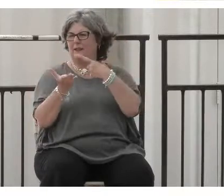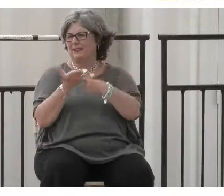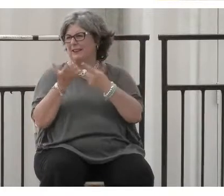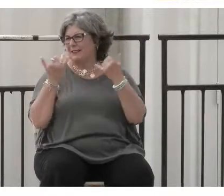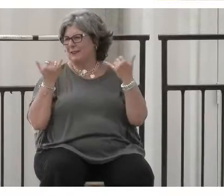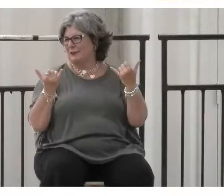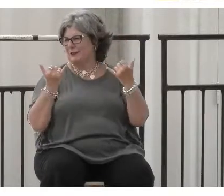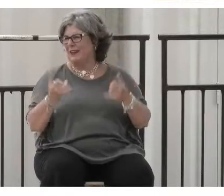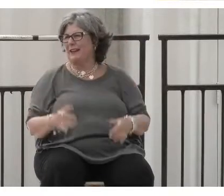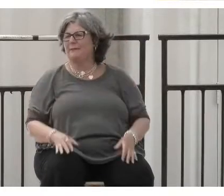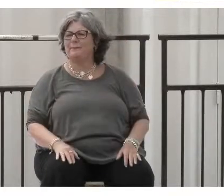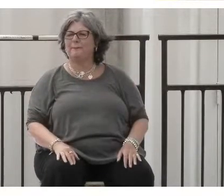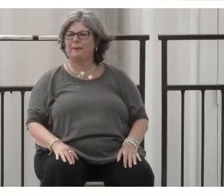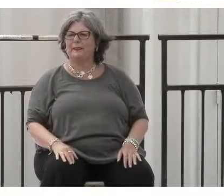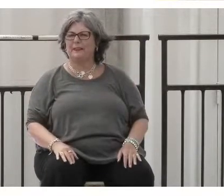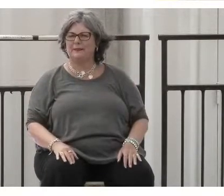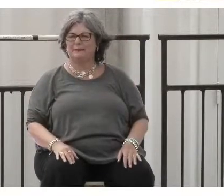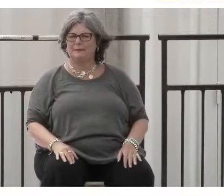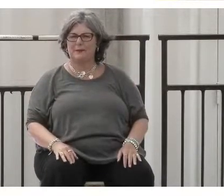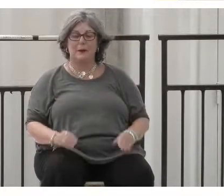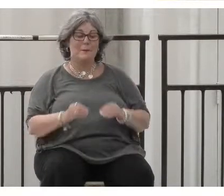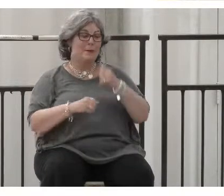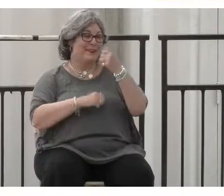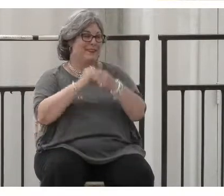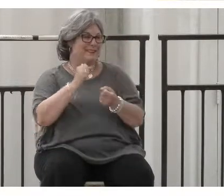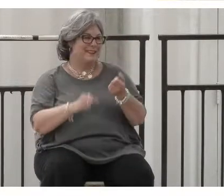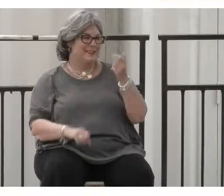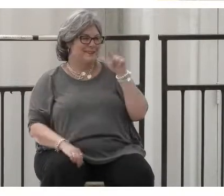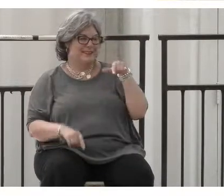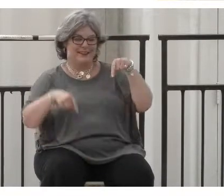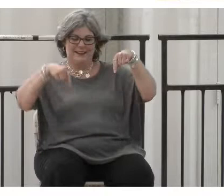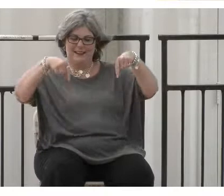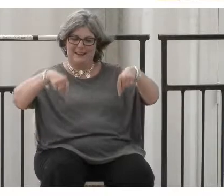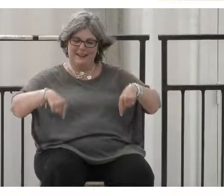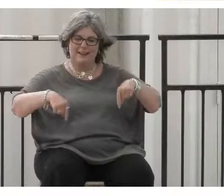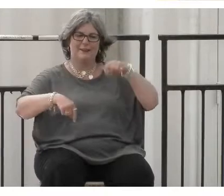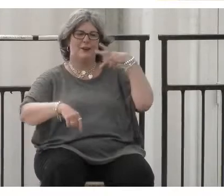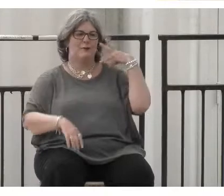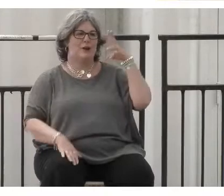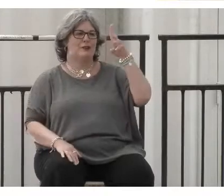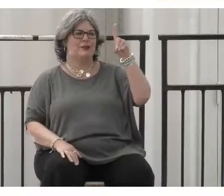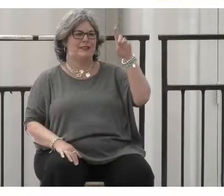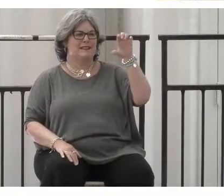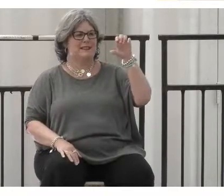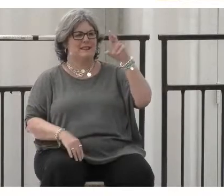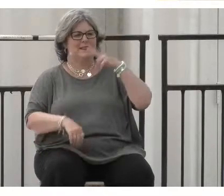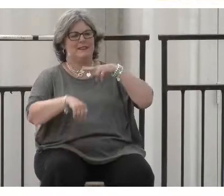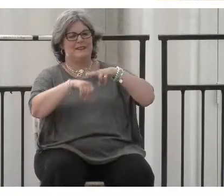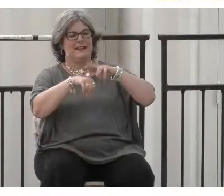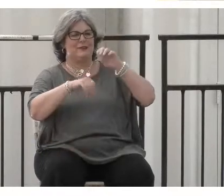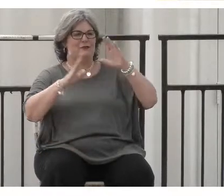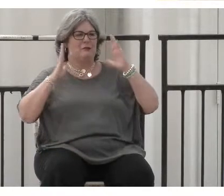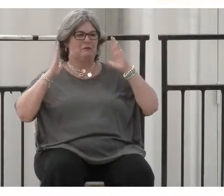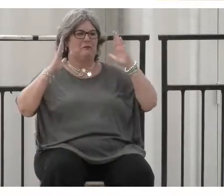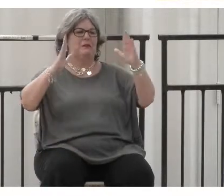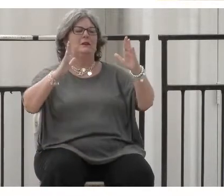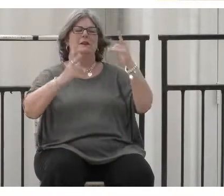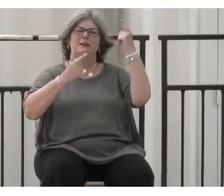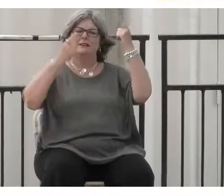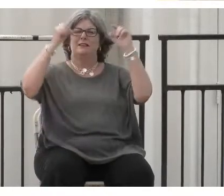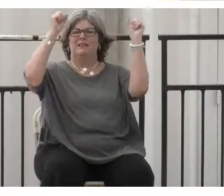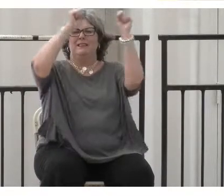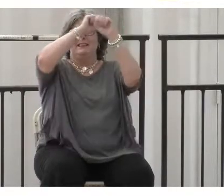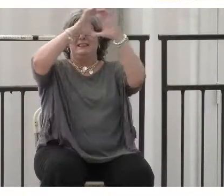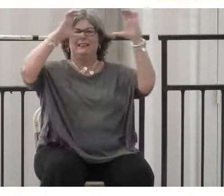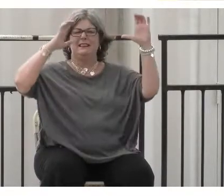exploring today, more than a decade later, here on the National Mall of Washington, D.C. So with that in mind, let's think